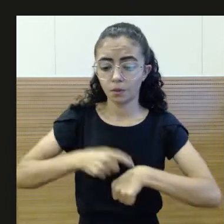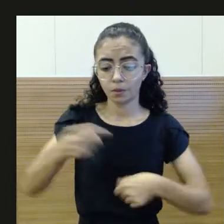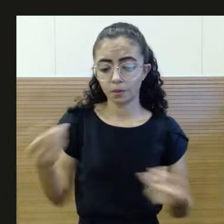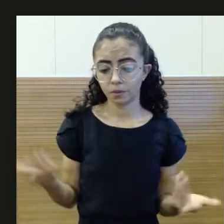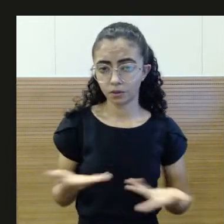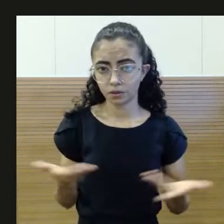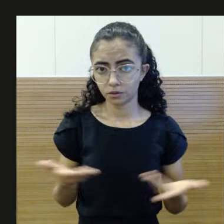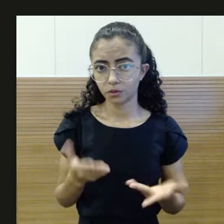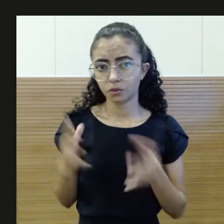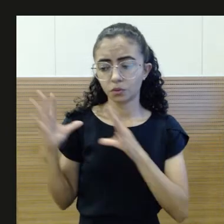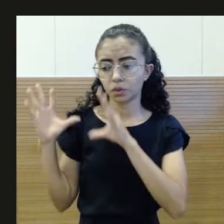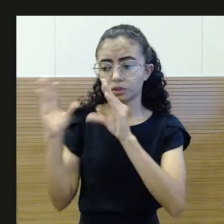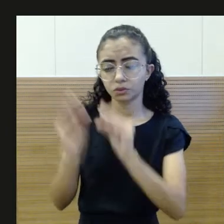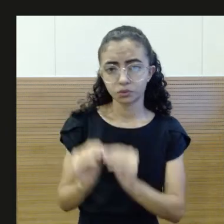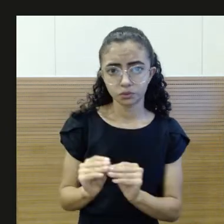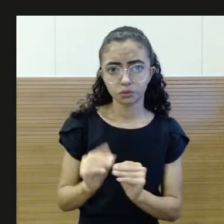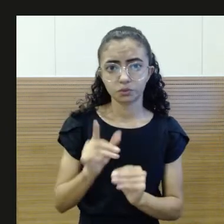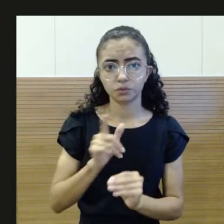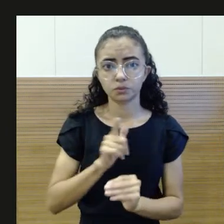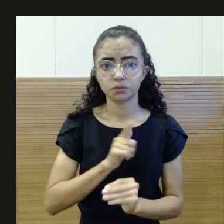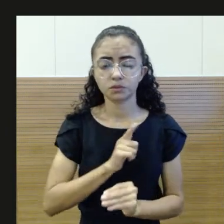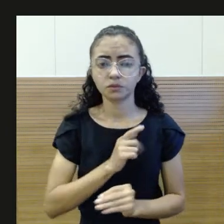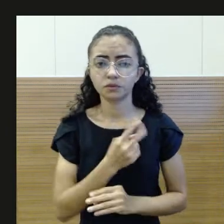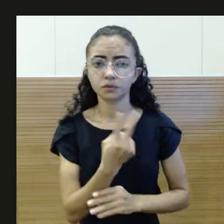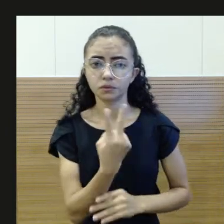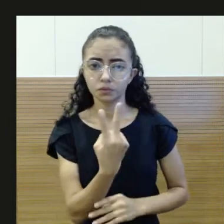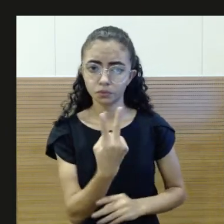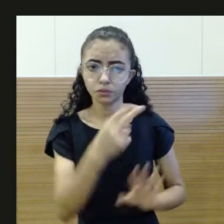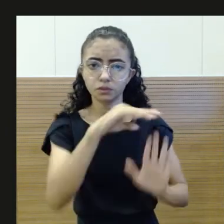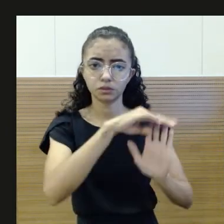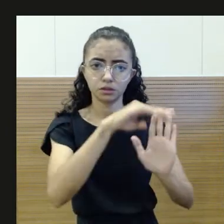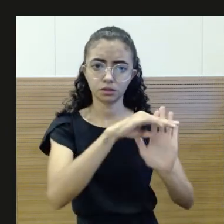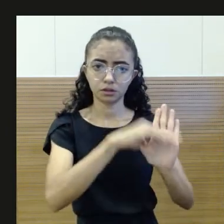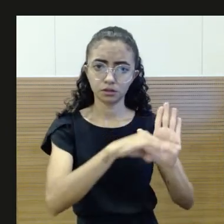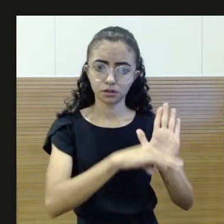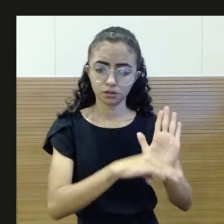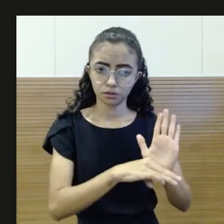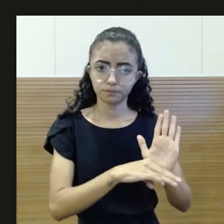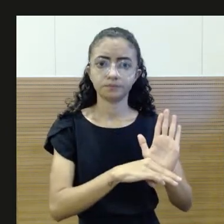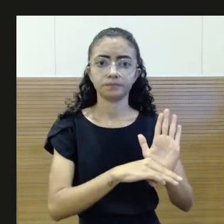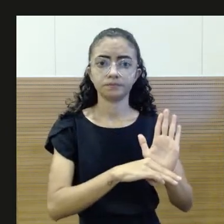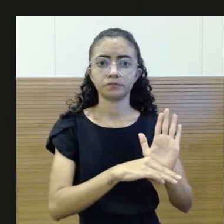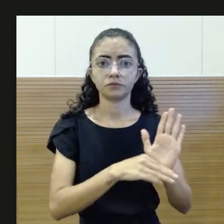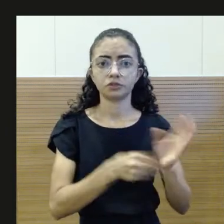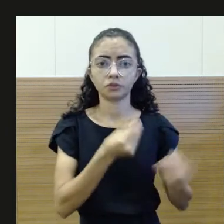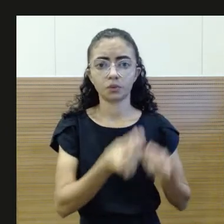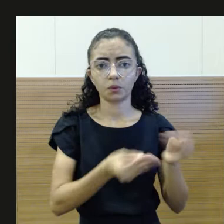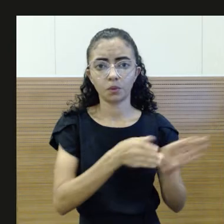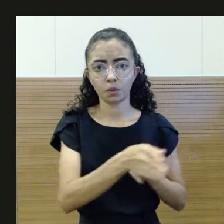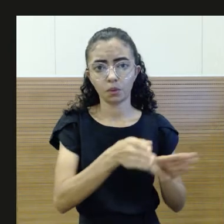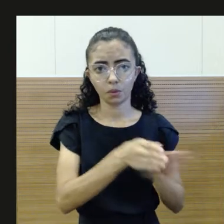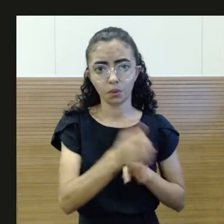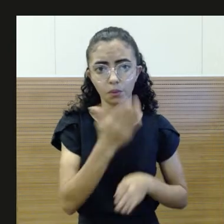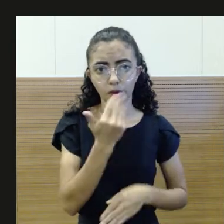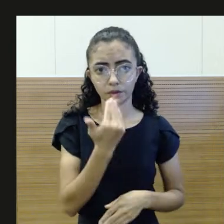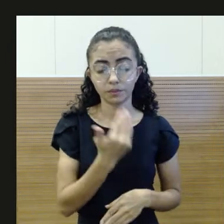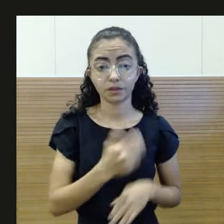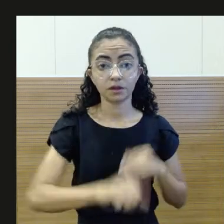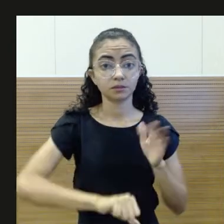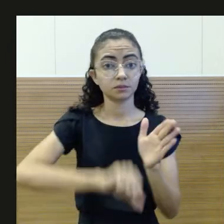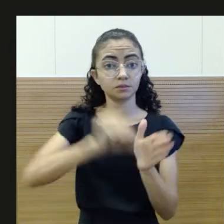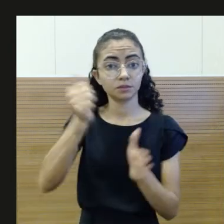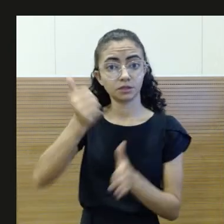The first was published 2000 in Argentina, and the coordination of the